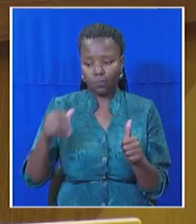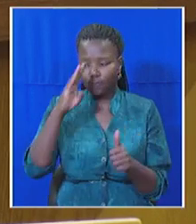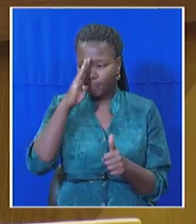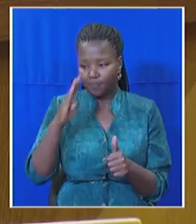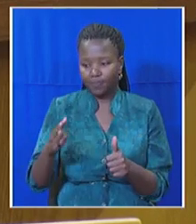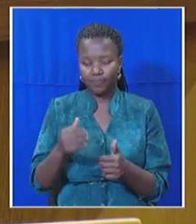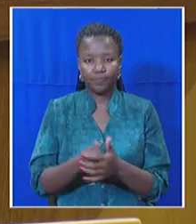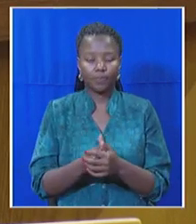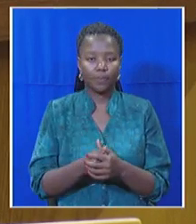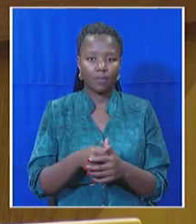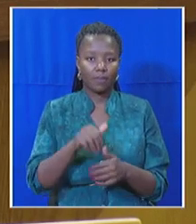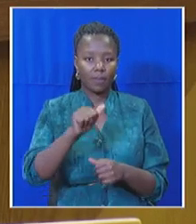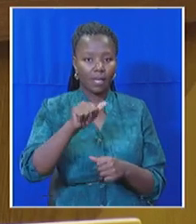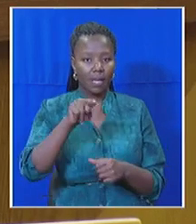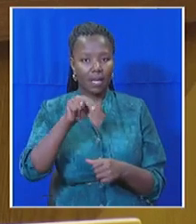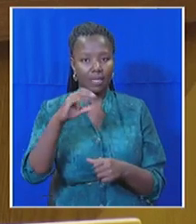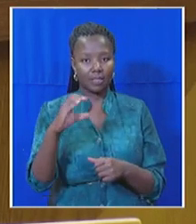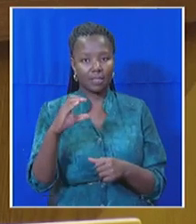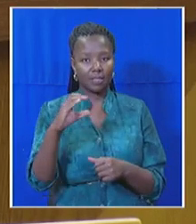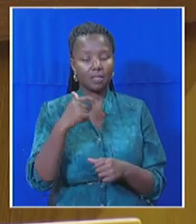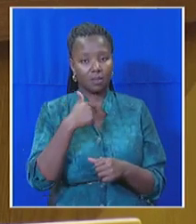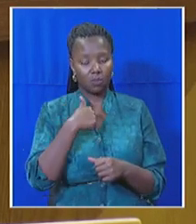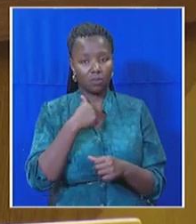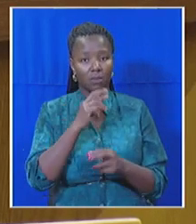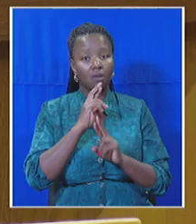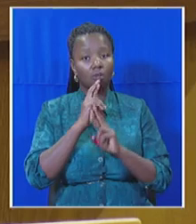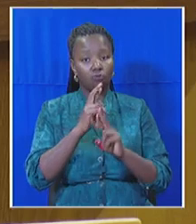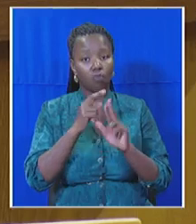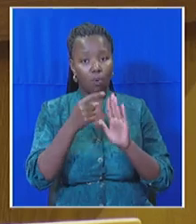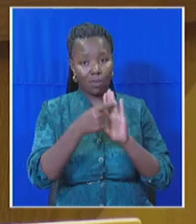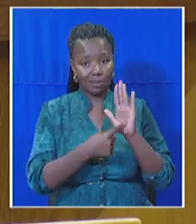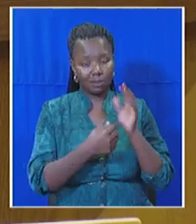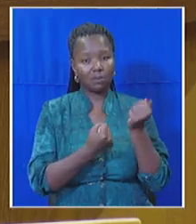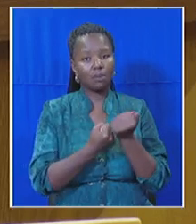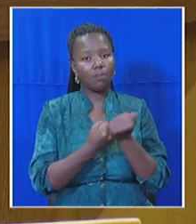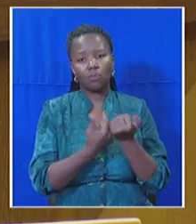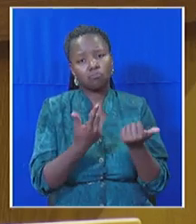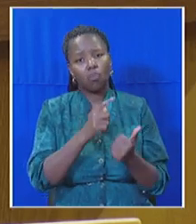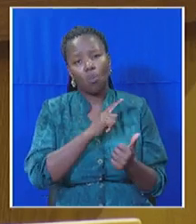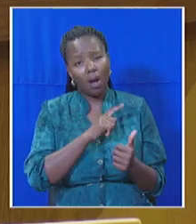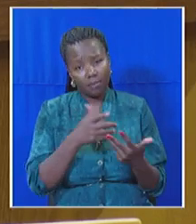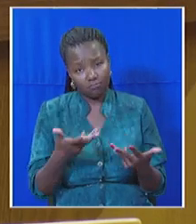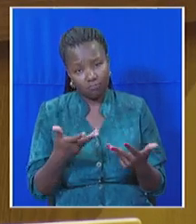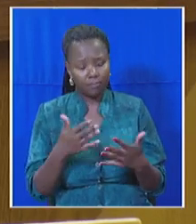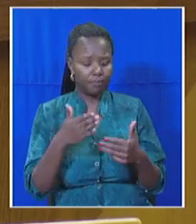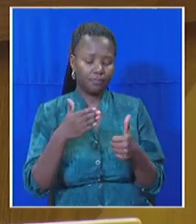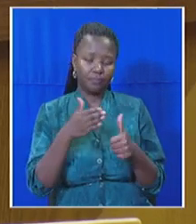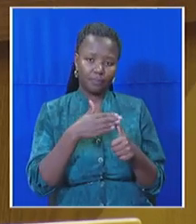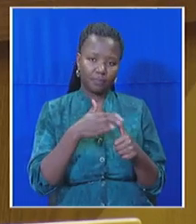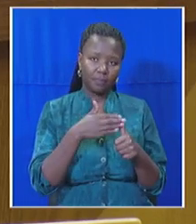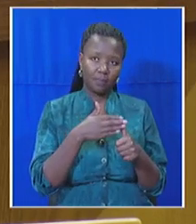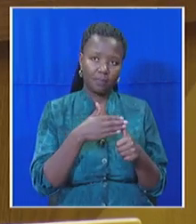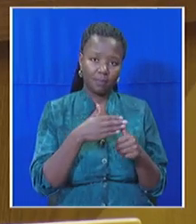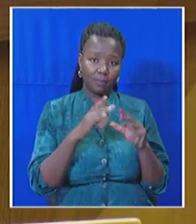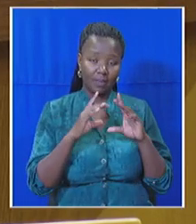National Congress support the report because of the following. The department has received a